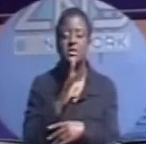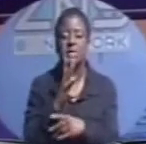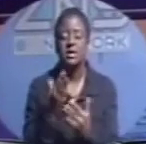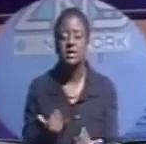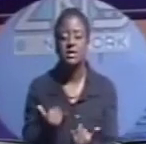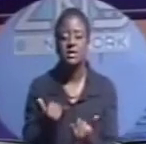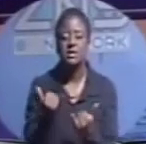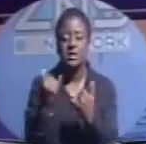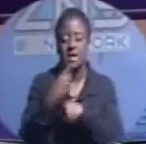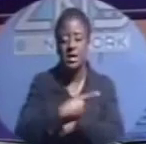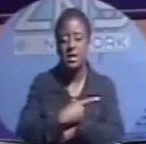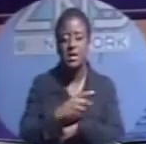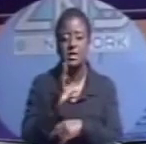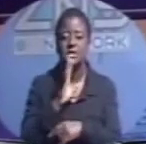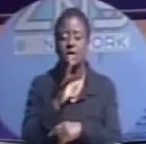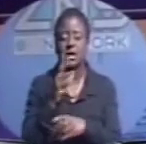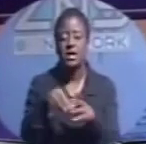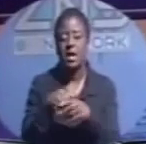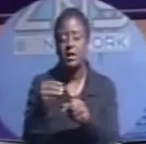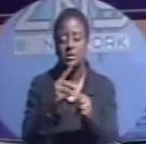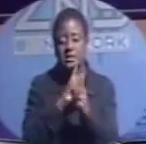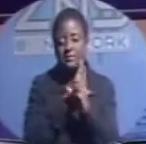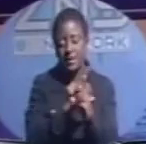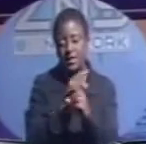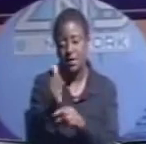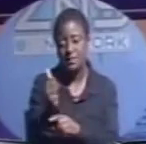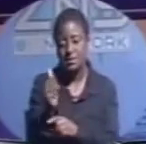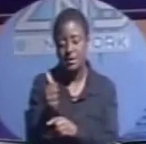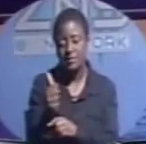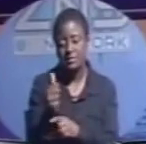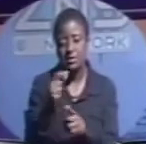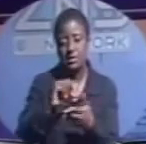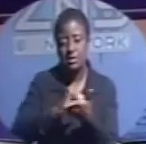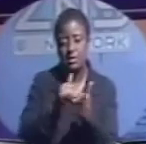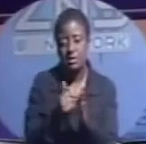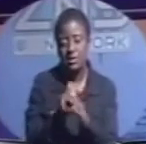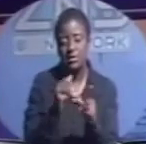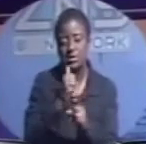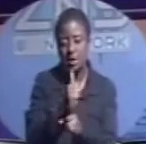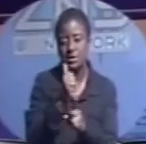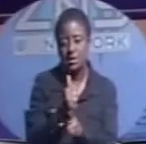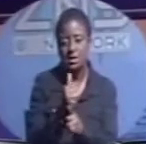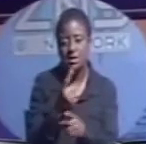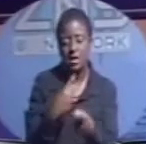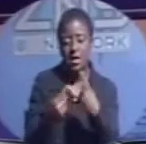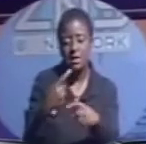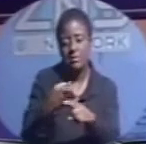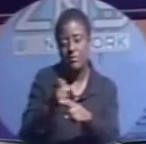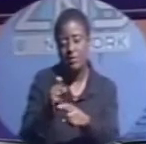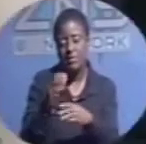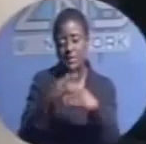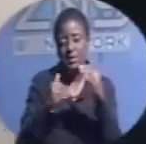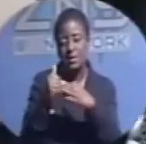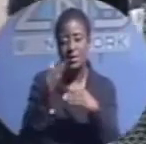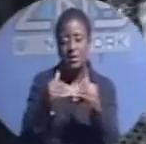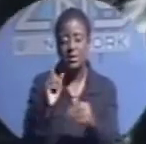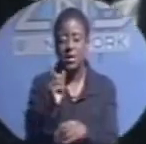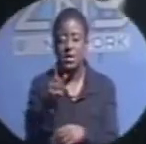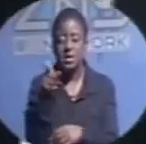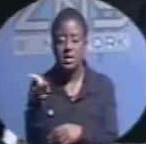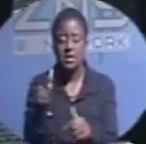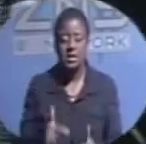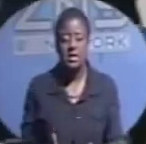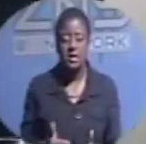defending himself. Carla Palmer tells us that those allegations stem from the building where he lives. With